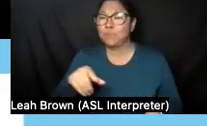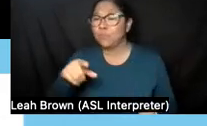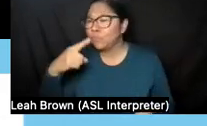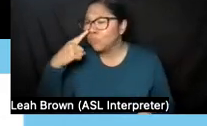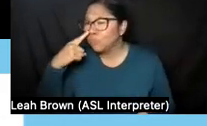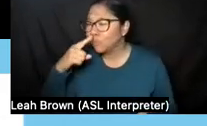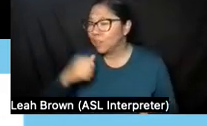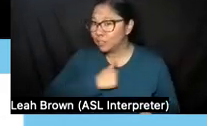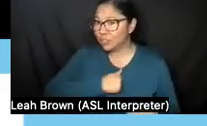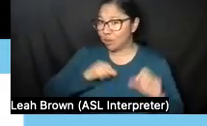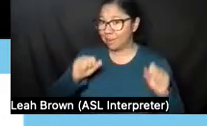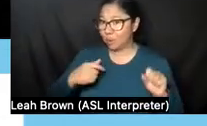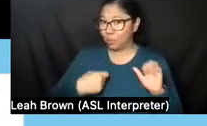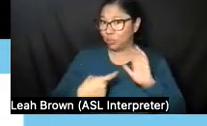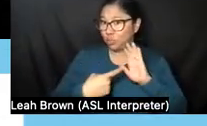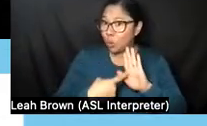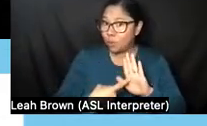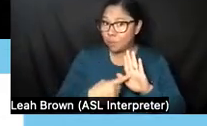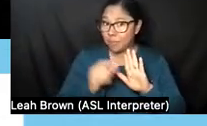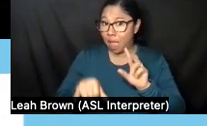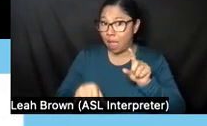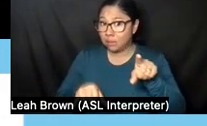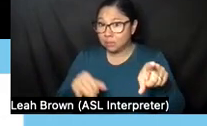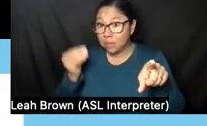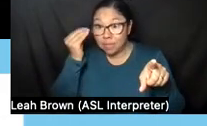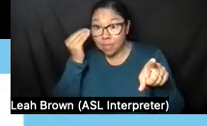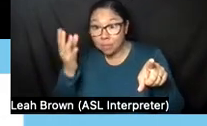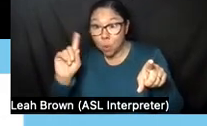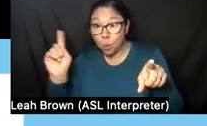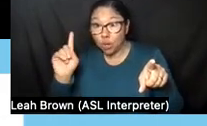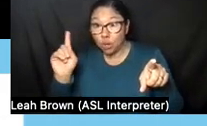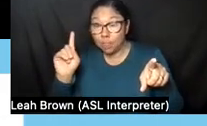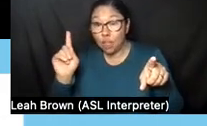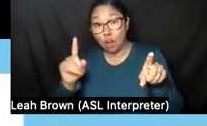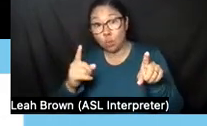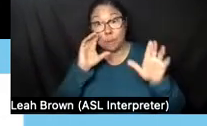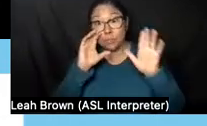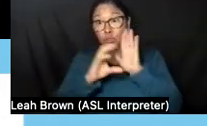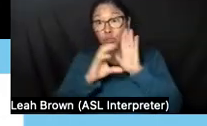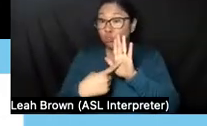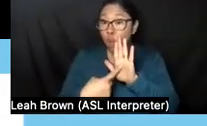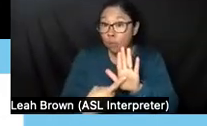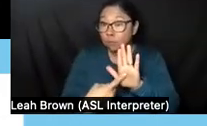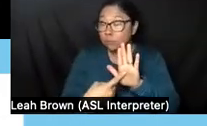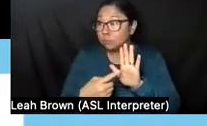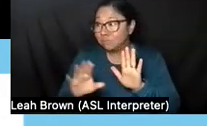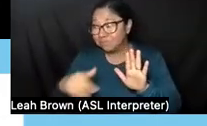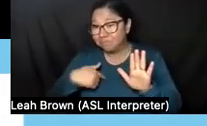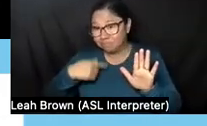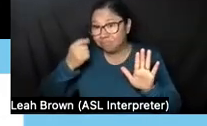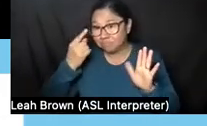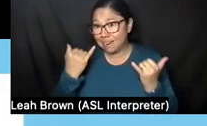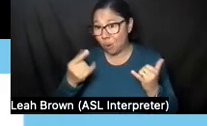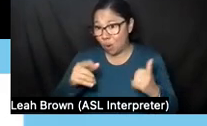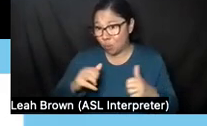can we also show them something like this and let them know where they're at? Or can? I mean, if you hey, I understand how you feel. You're